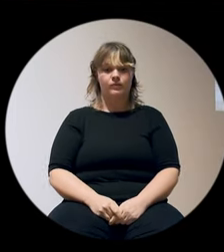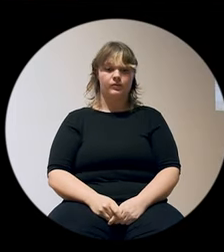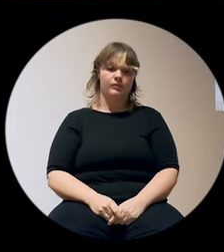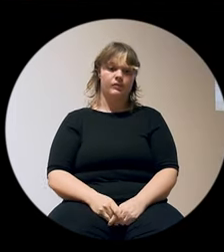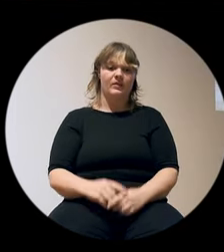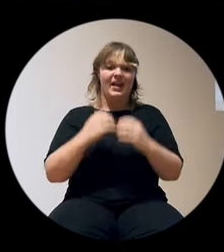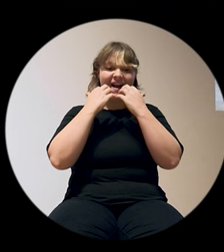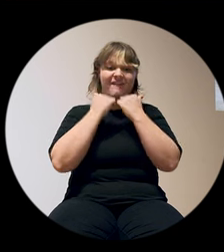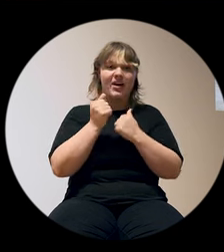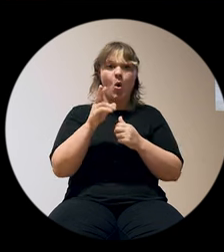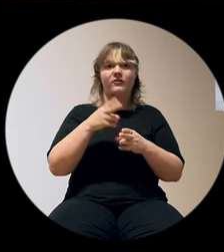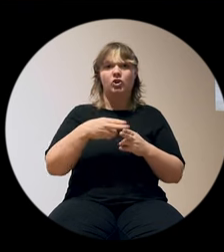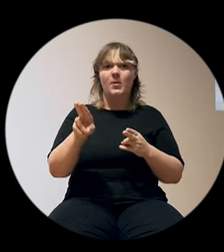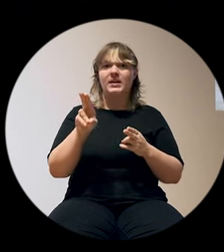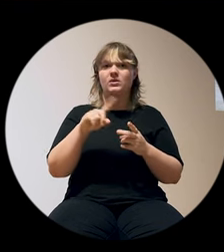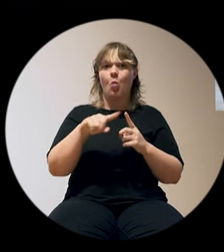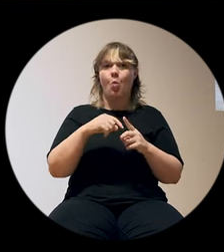The value of sharpness when it falls.